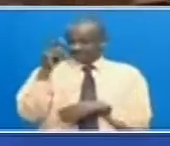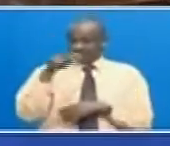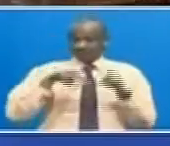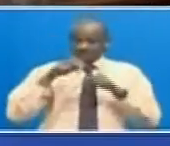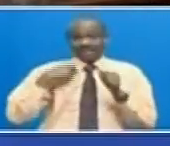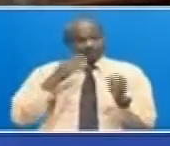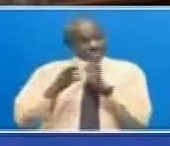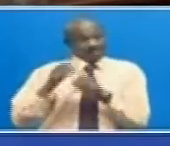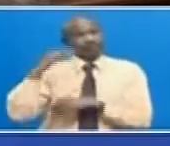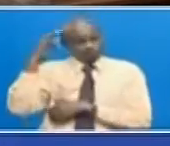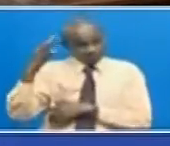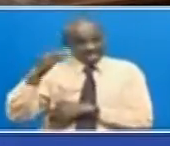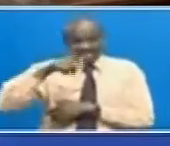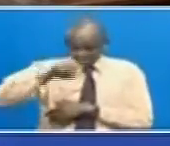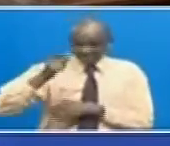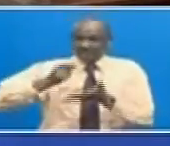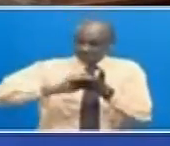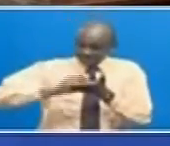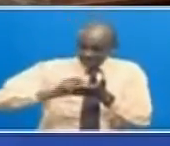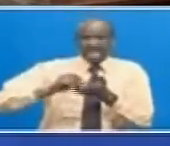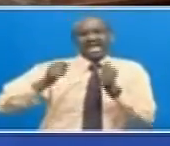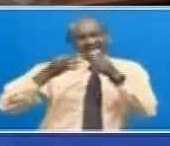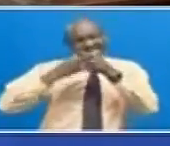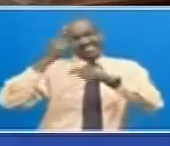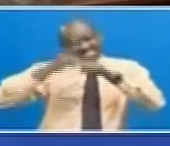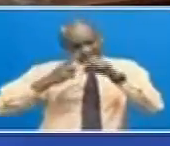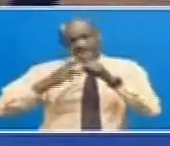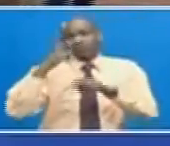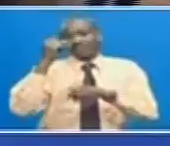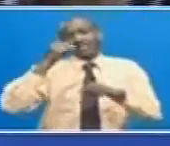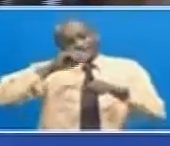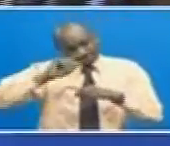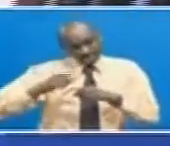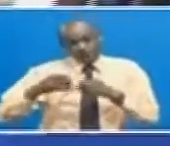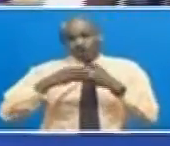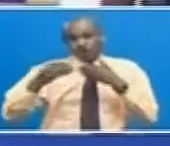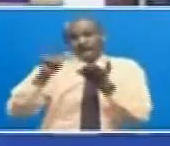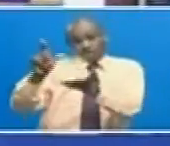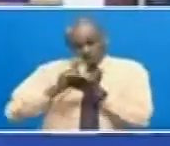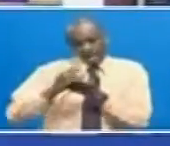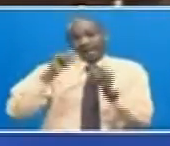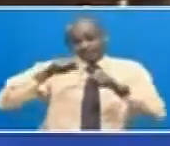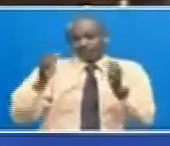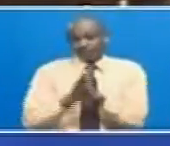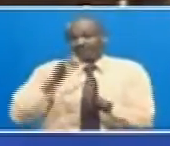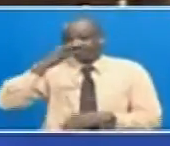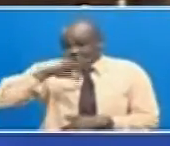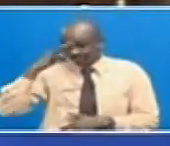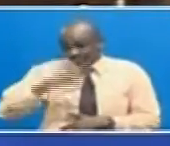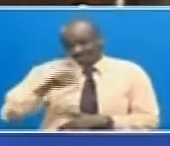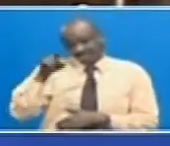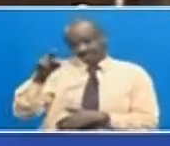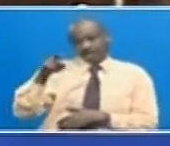the future. Serena has signed an 8-year, $20 million loan agreement with French development